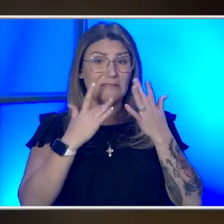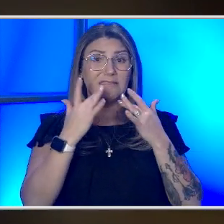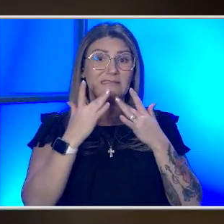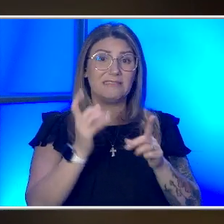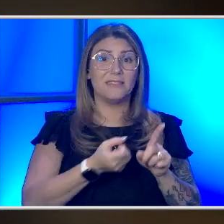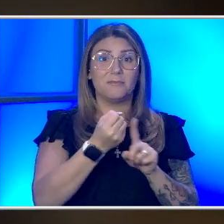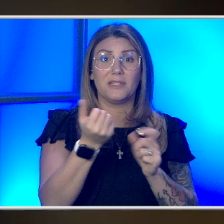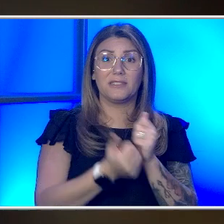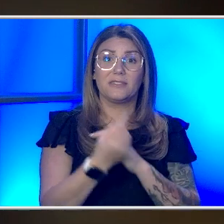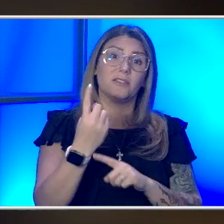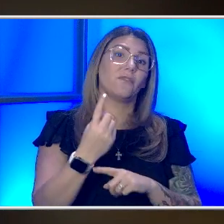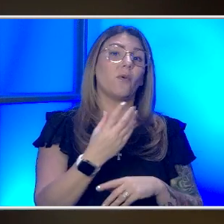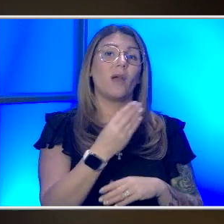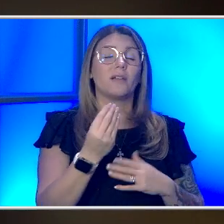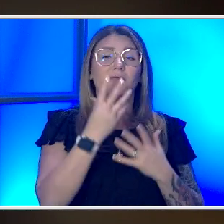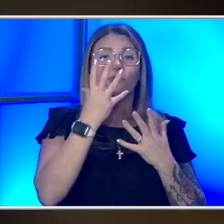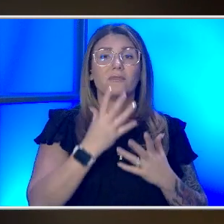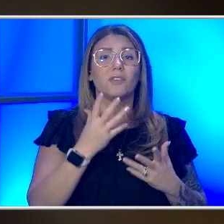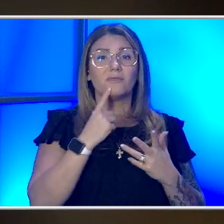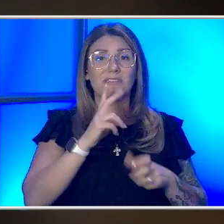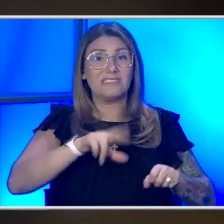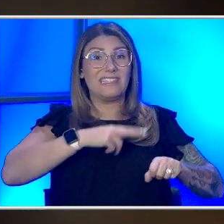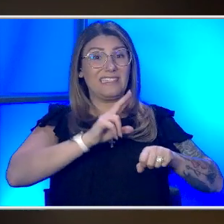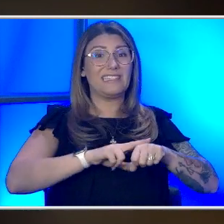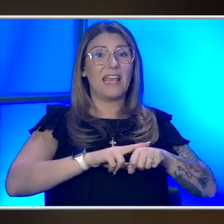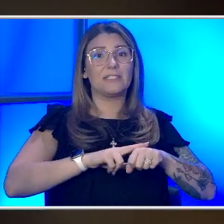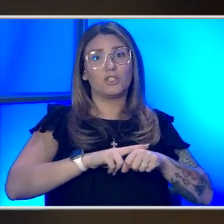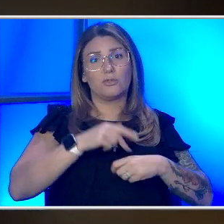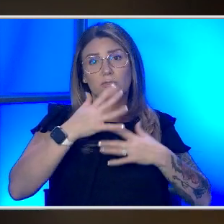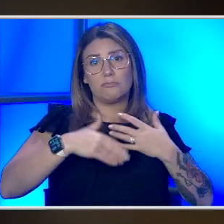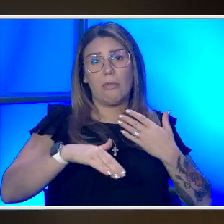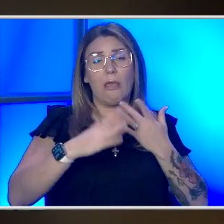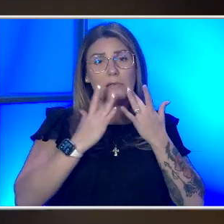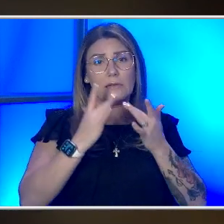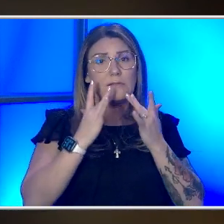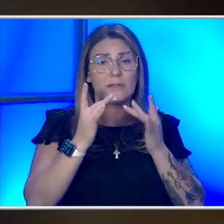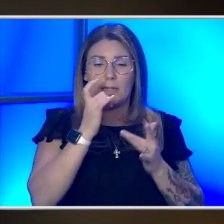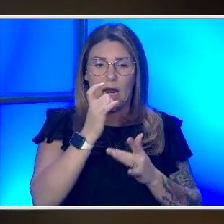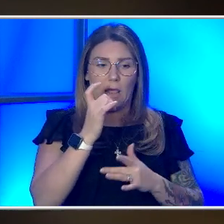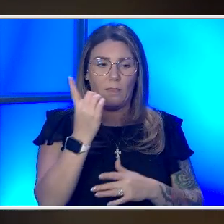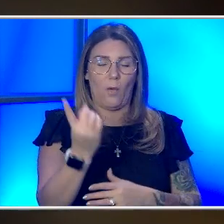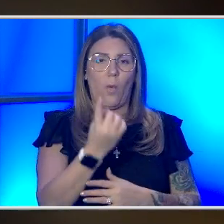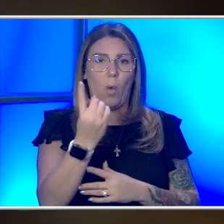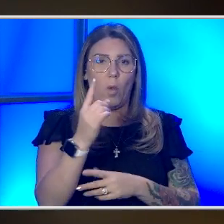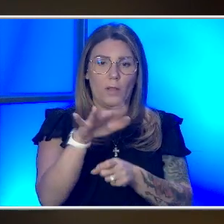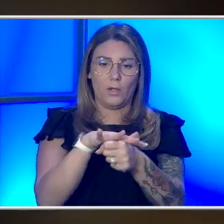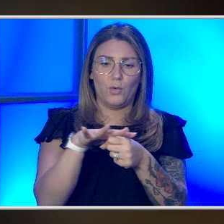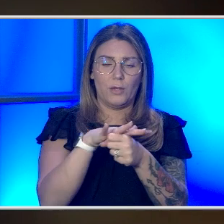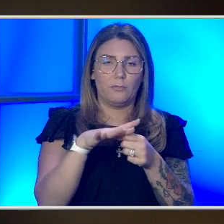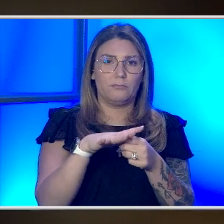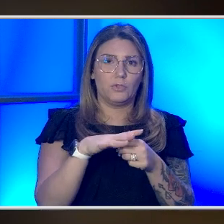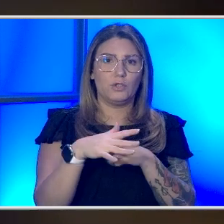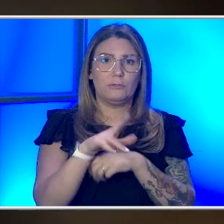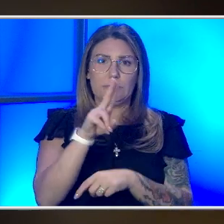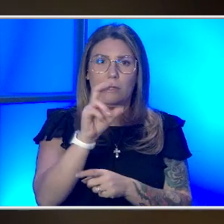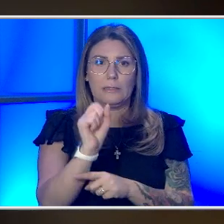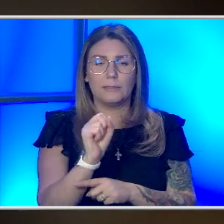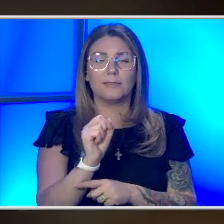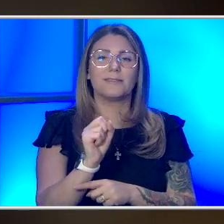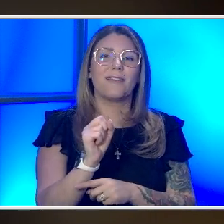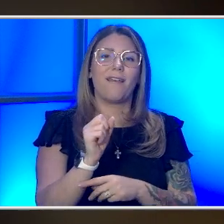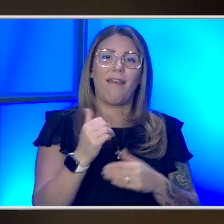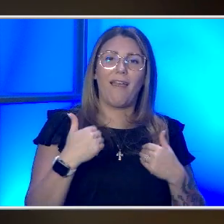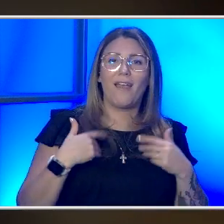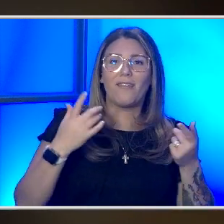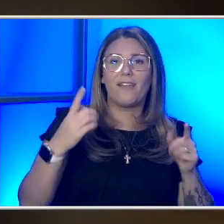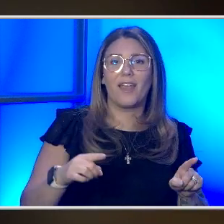unfortunately it's a national blood shortage too. So we're not the only region in the country dealing with this. The only way out is blood donors. So